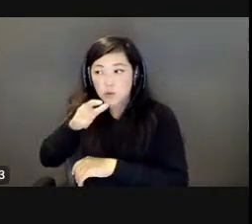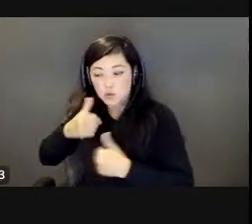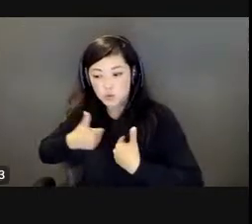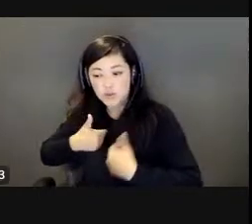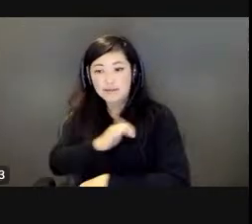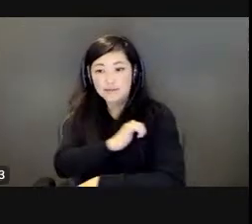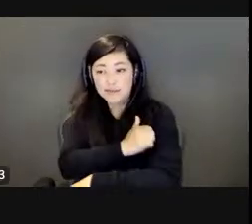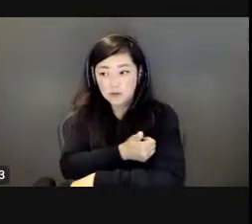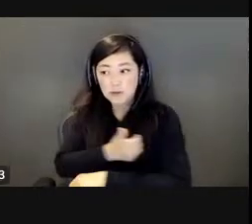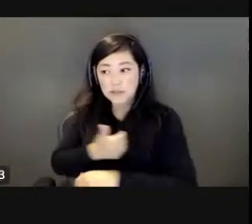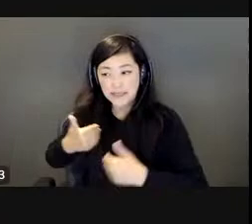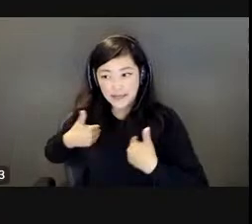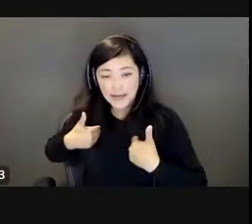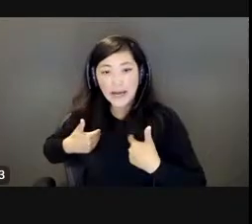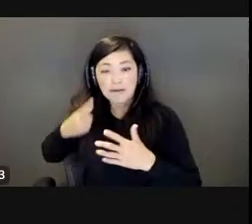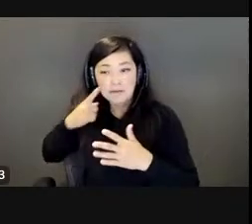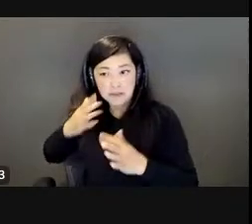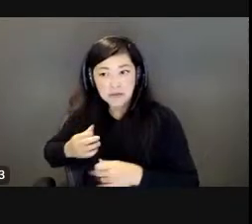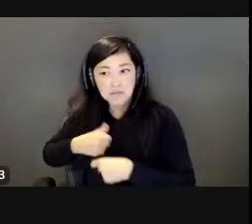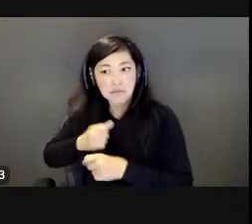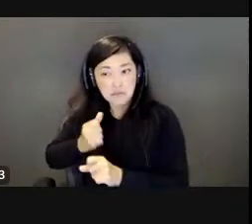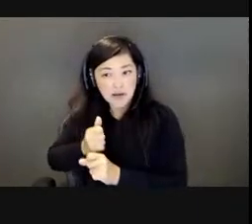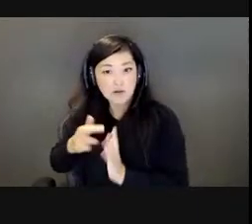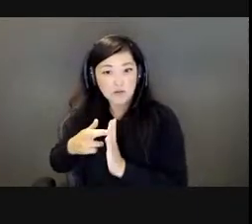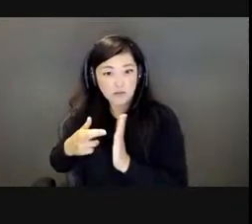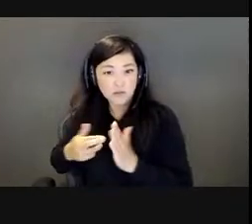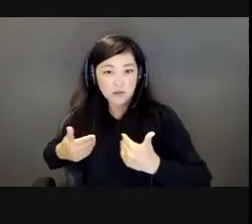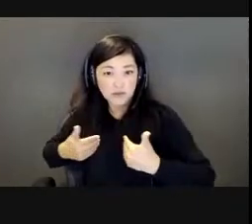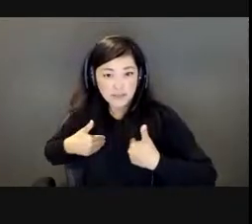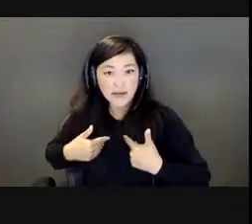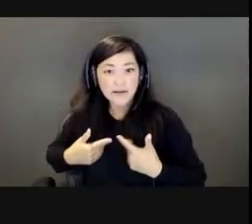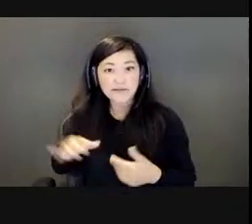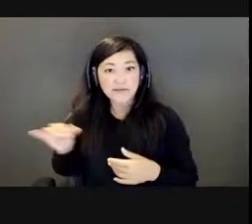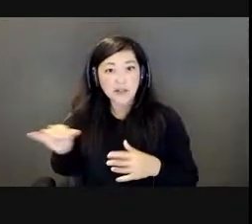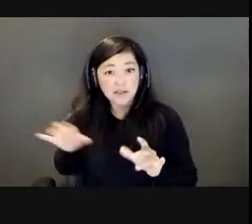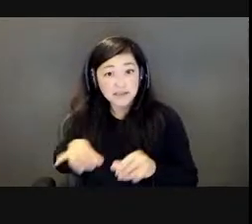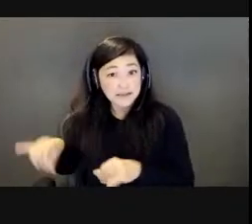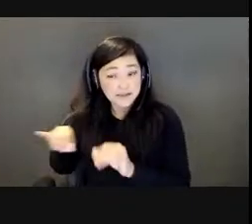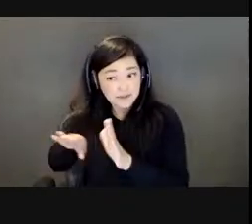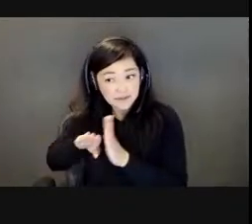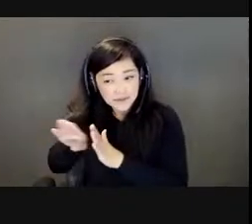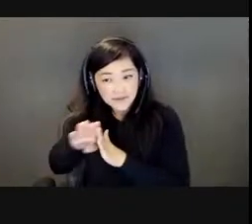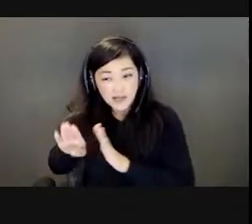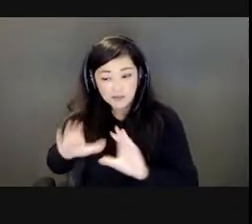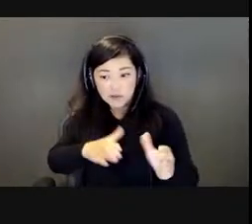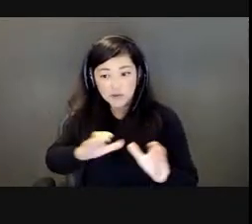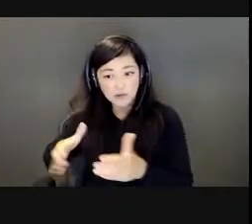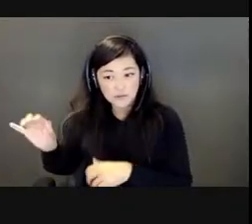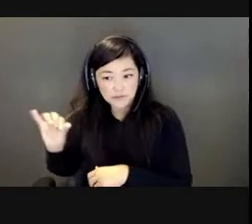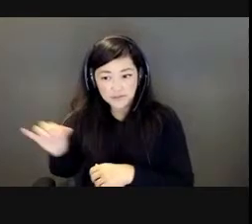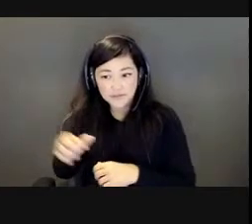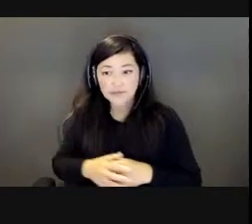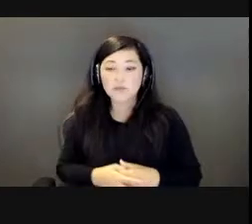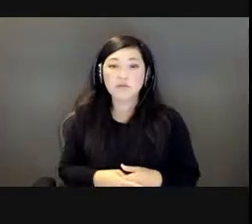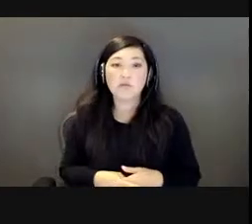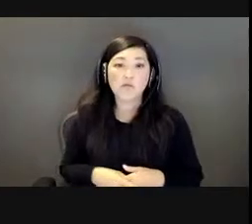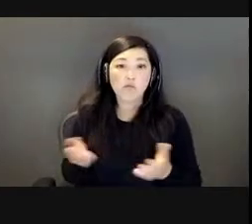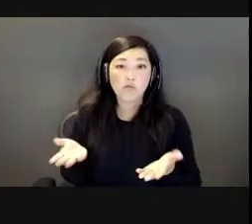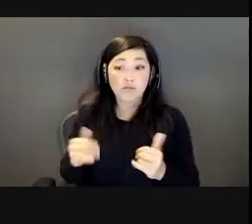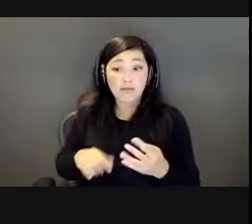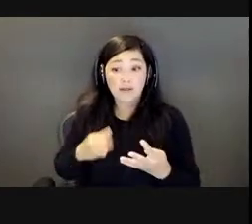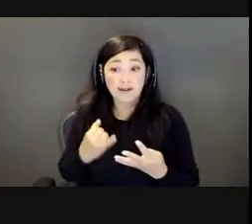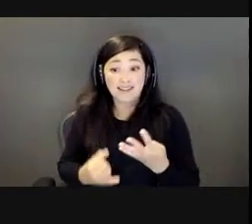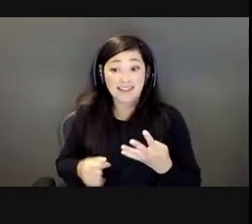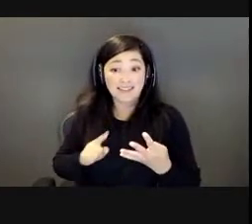of areas, labor and unions, standards development bodies. And the last category is standards users, which is